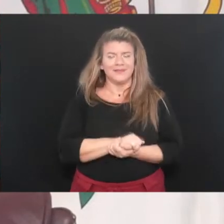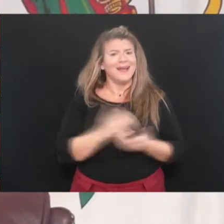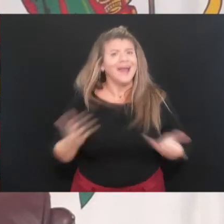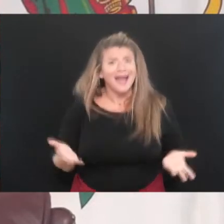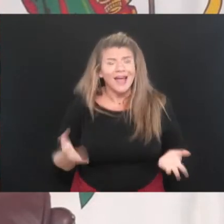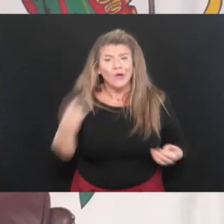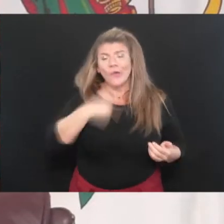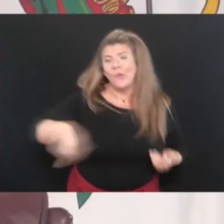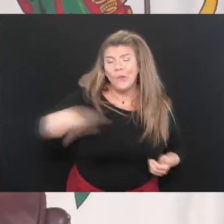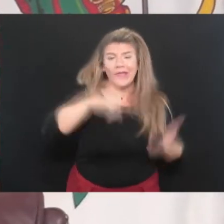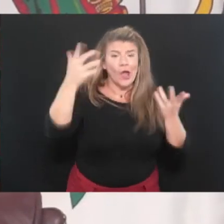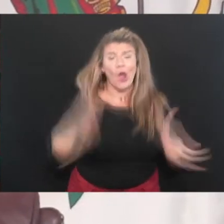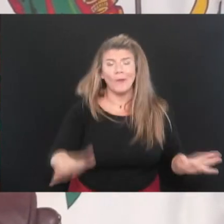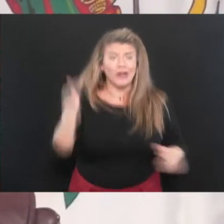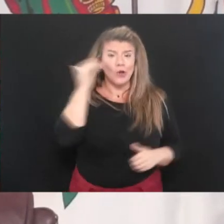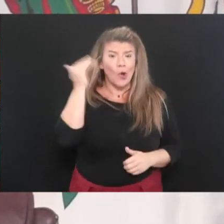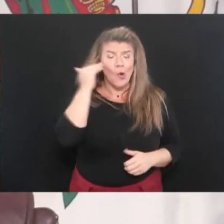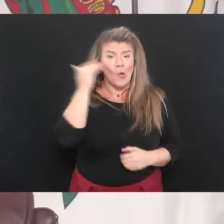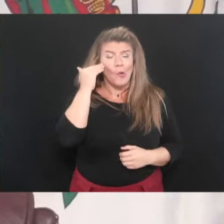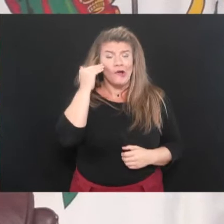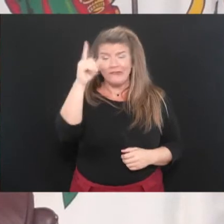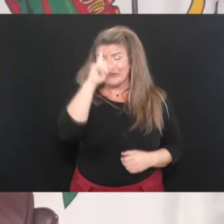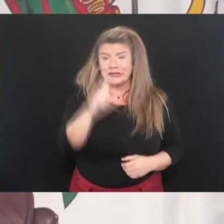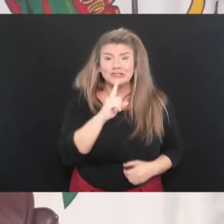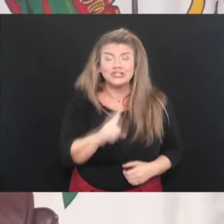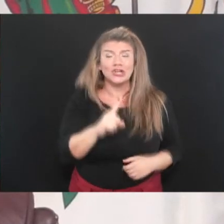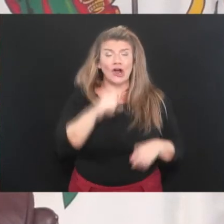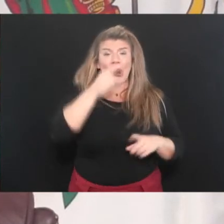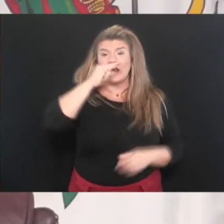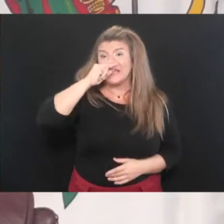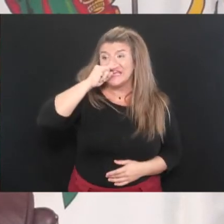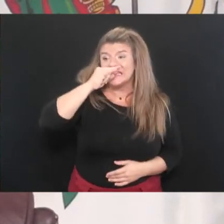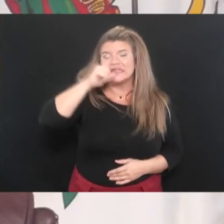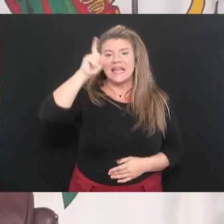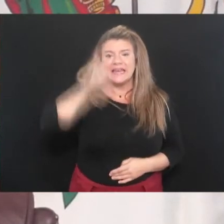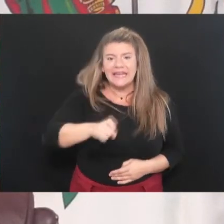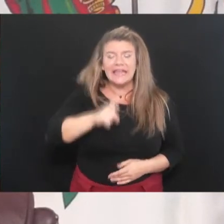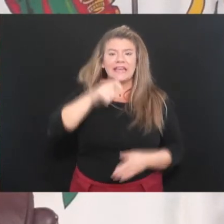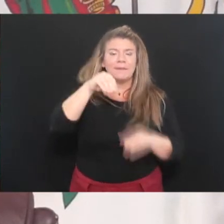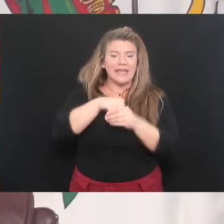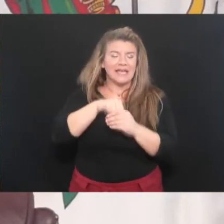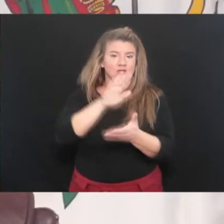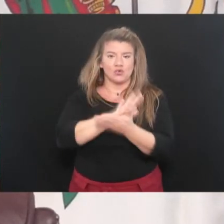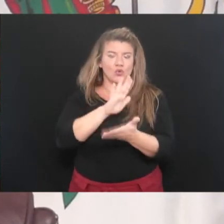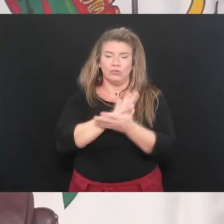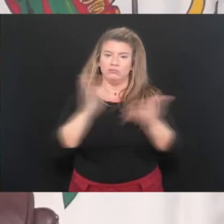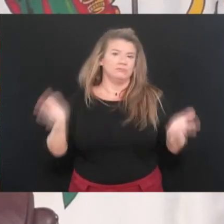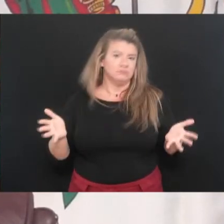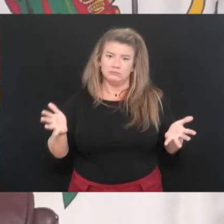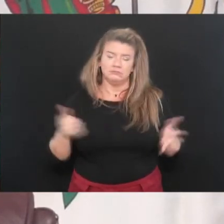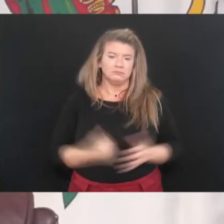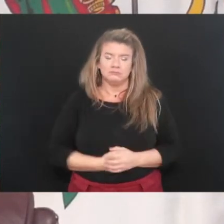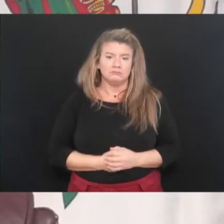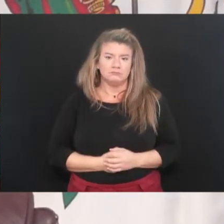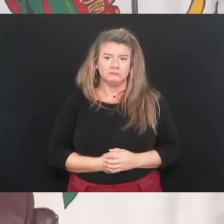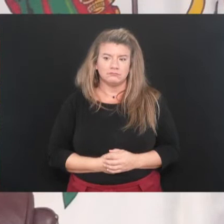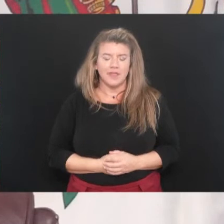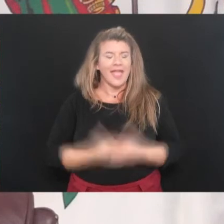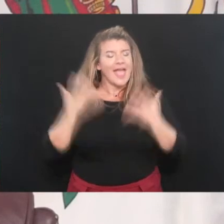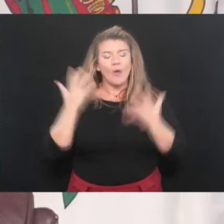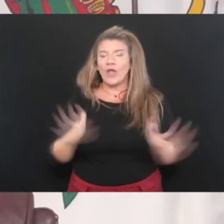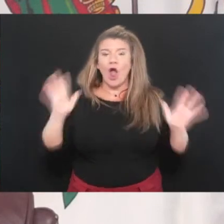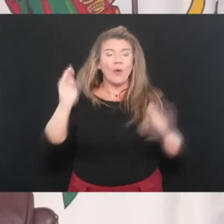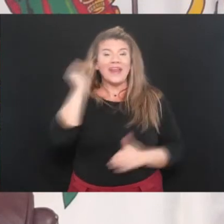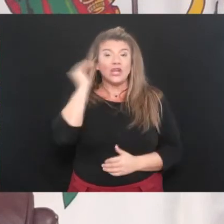know that absolutely our kids need to be in school without any question. And we all